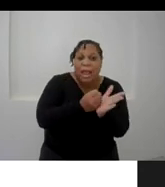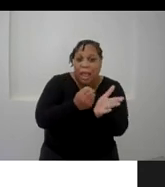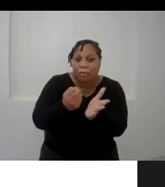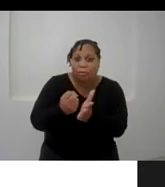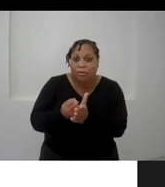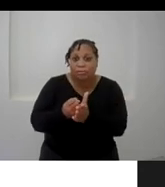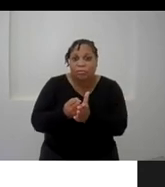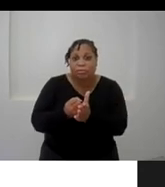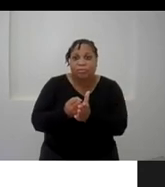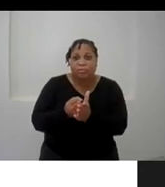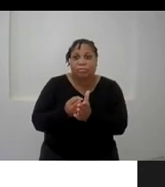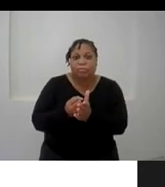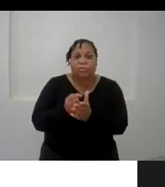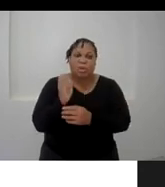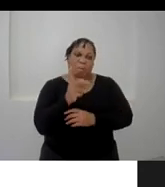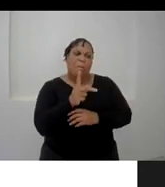return?